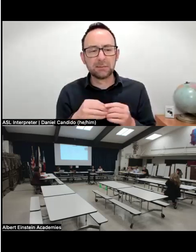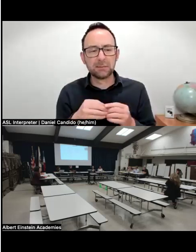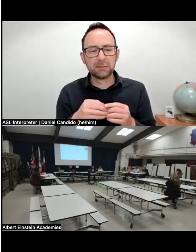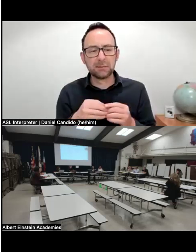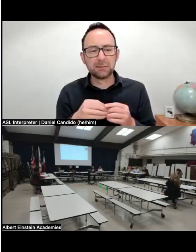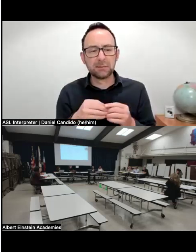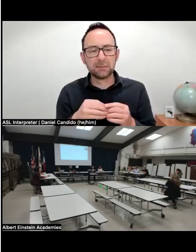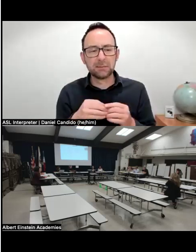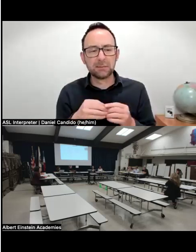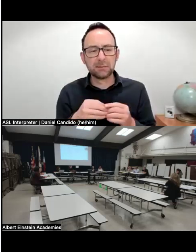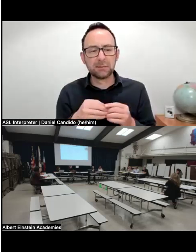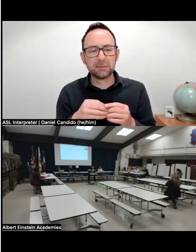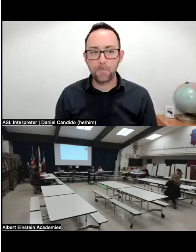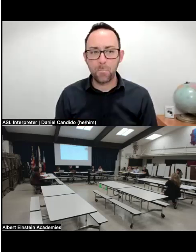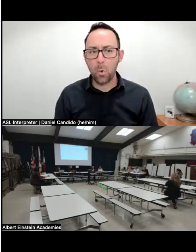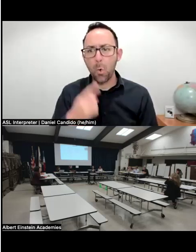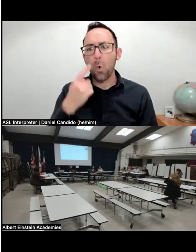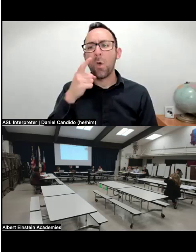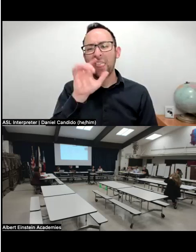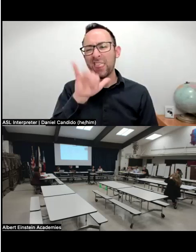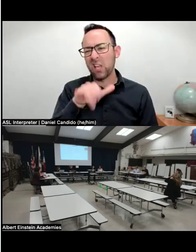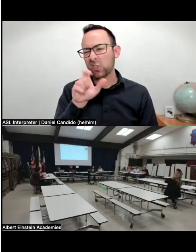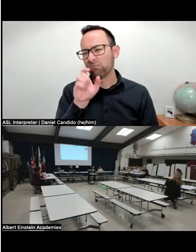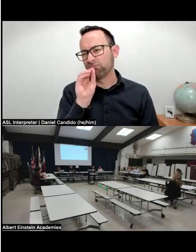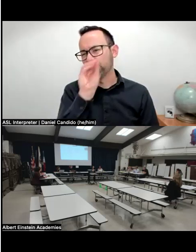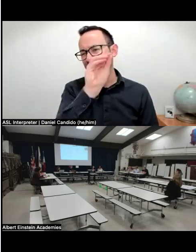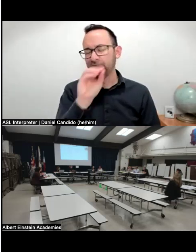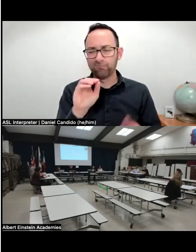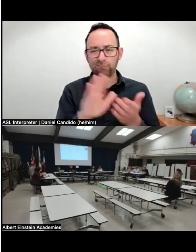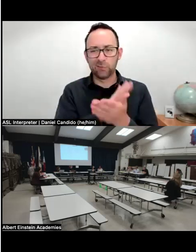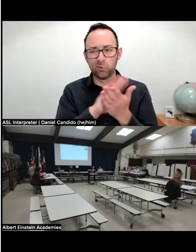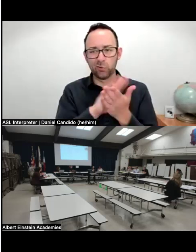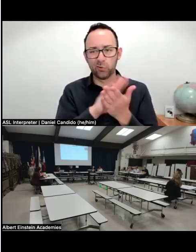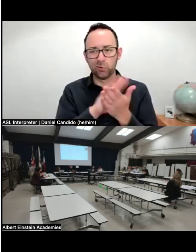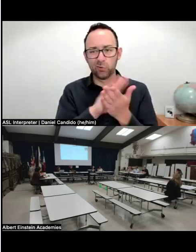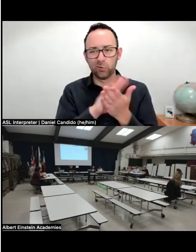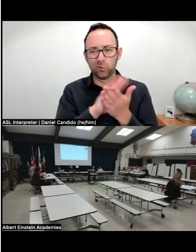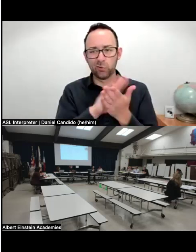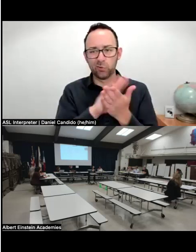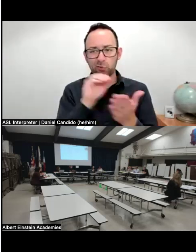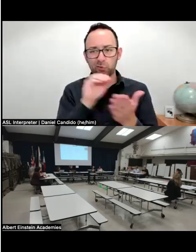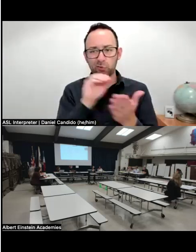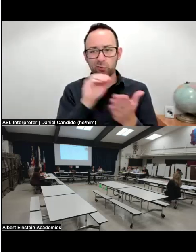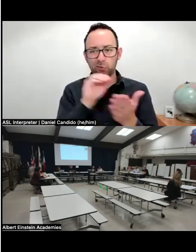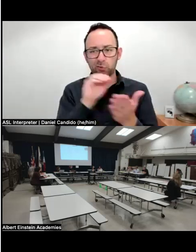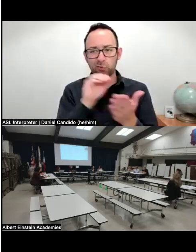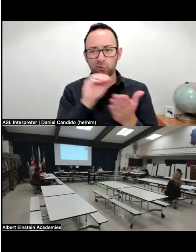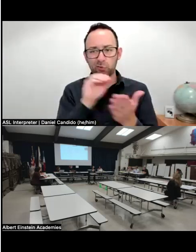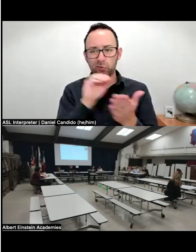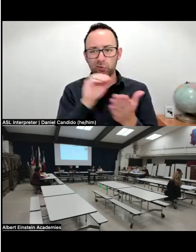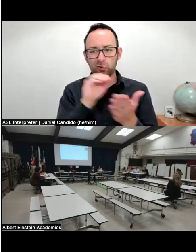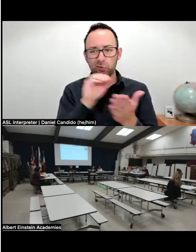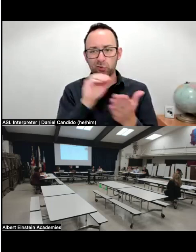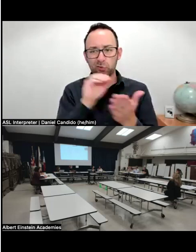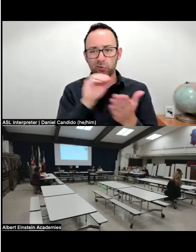That should also be on there too, yeah. Okay, so admin designee, we just come to all of the regular meetings, right? But then, or it says admin